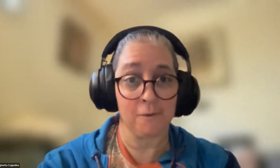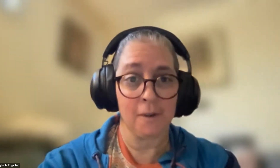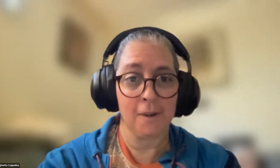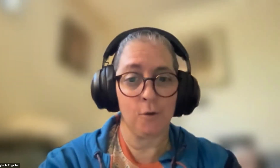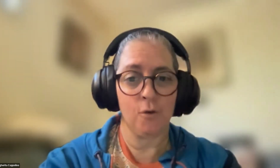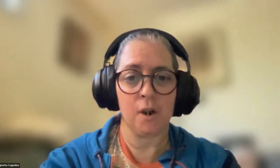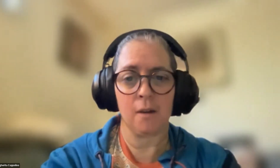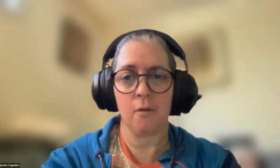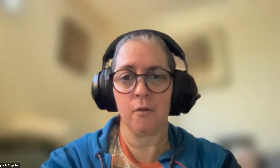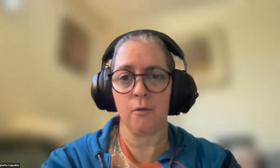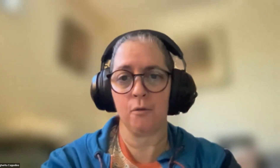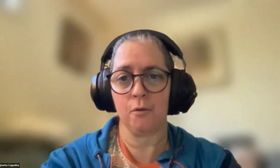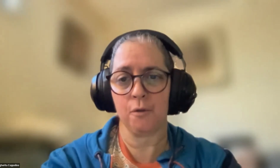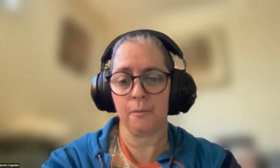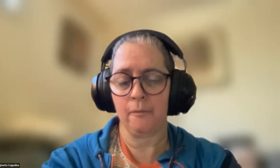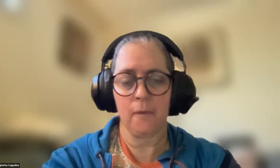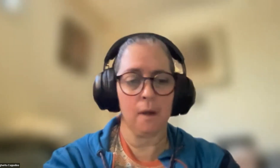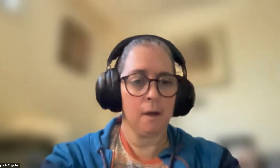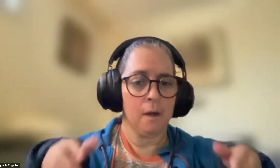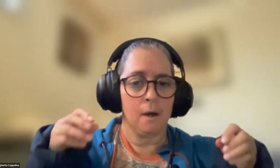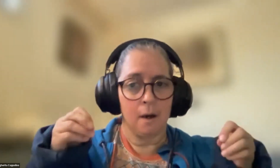person organisations talk to.